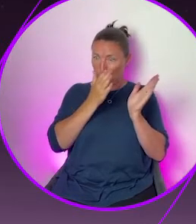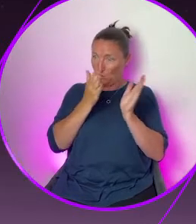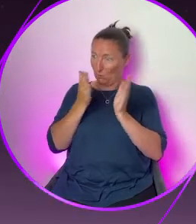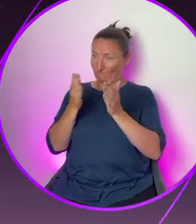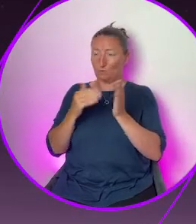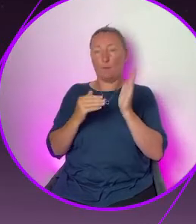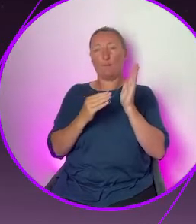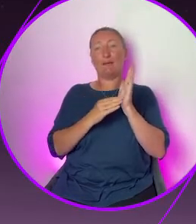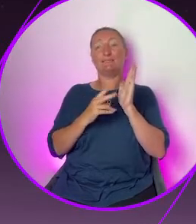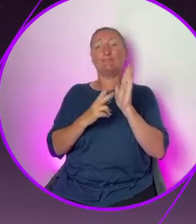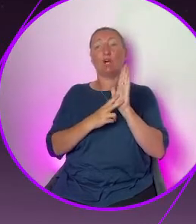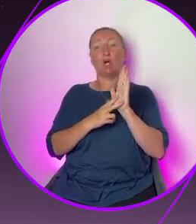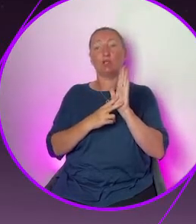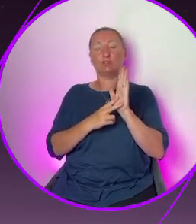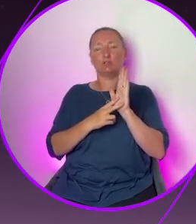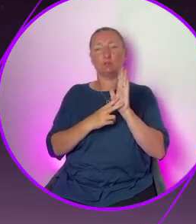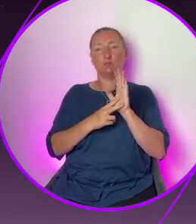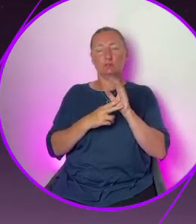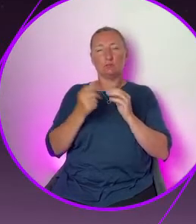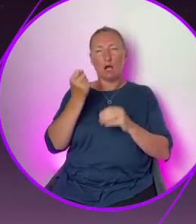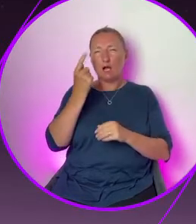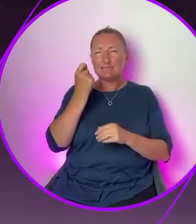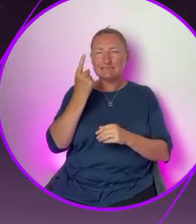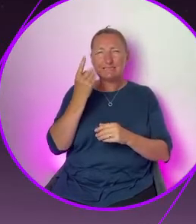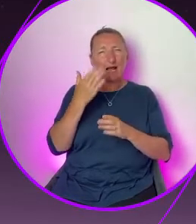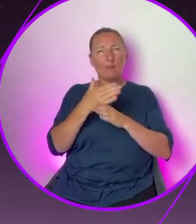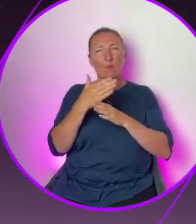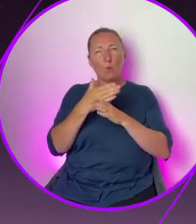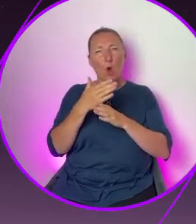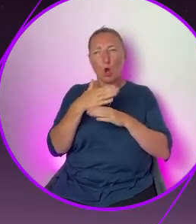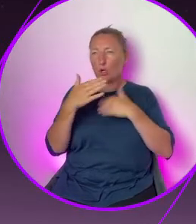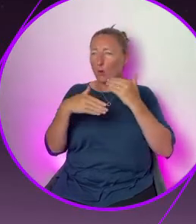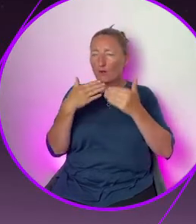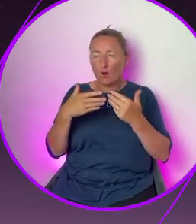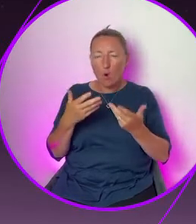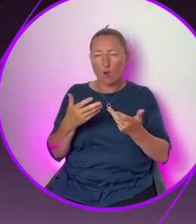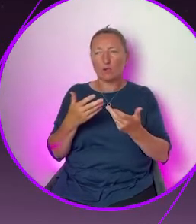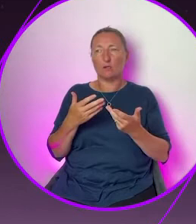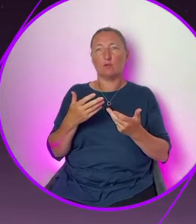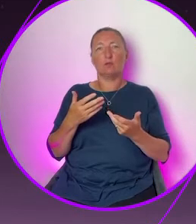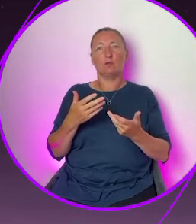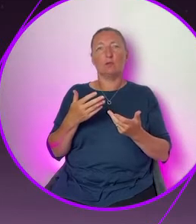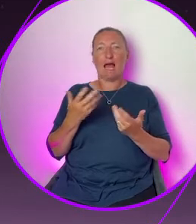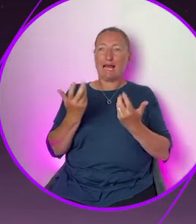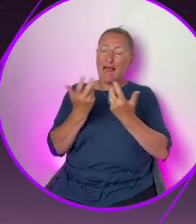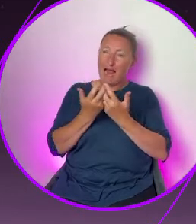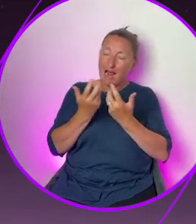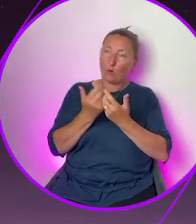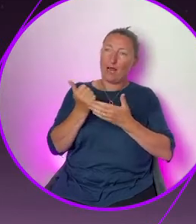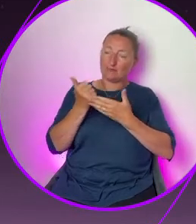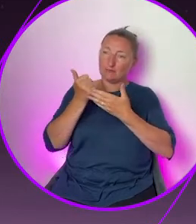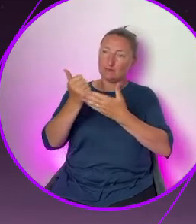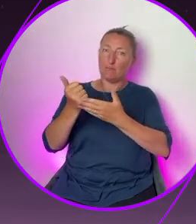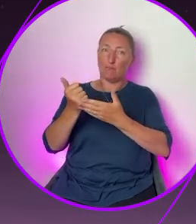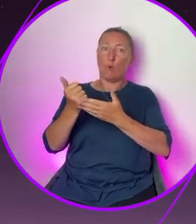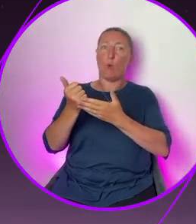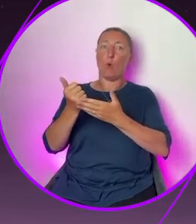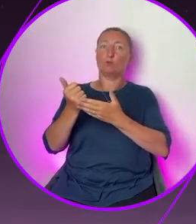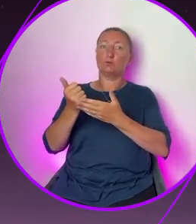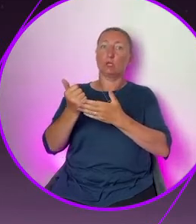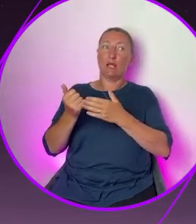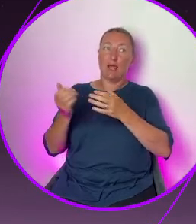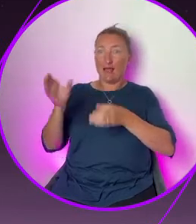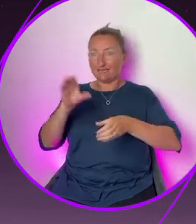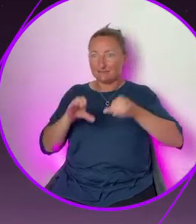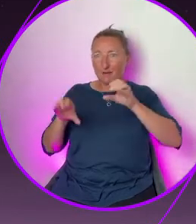understand what infrastructure and work there is taking place, in particular how they might be supporting emerging hybrid and